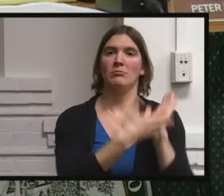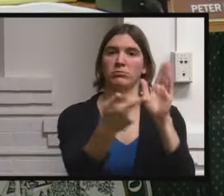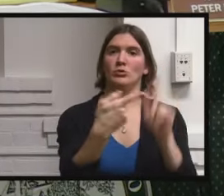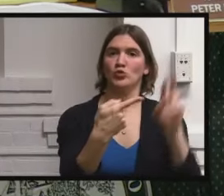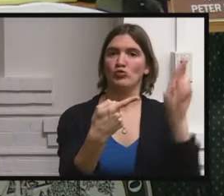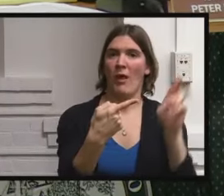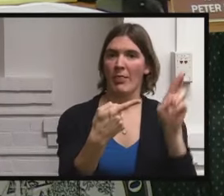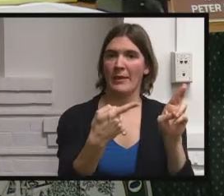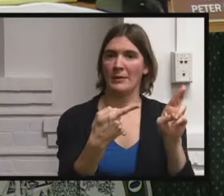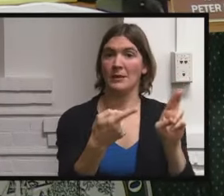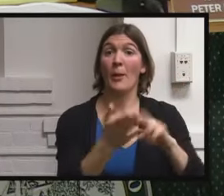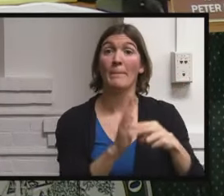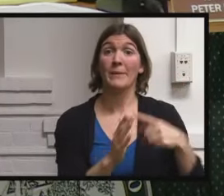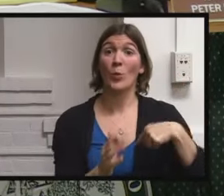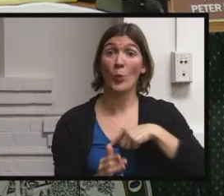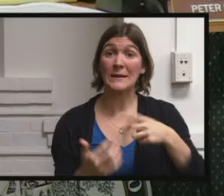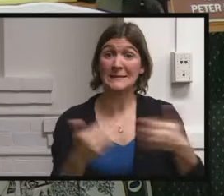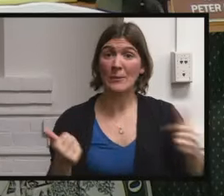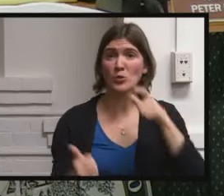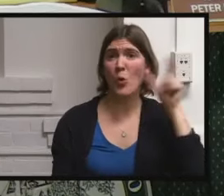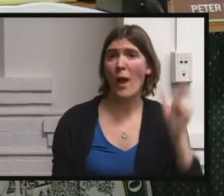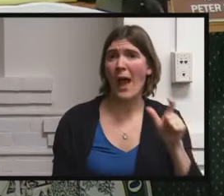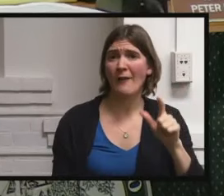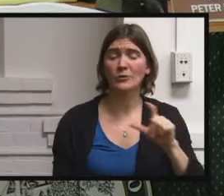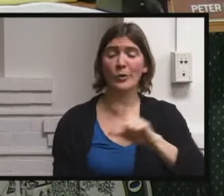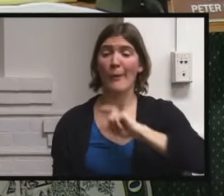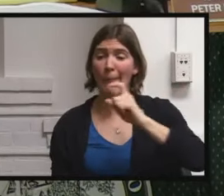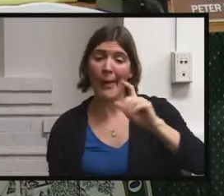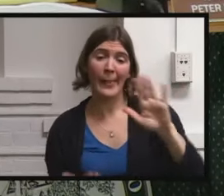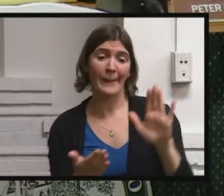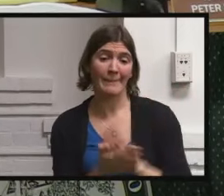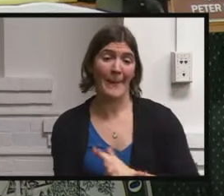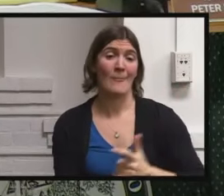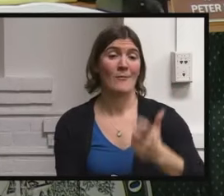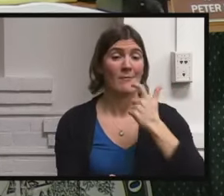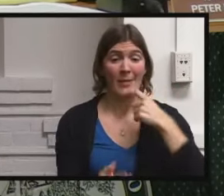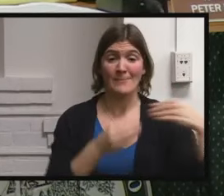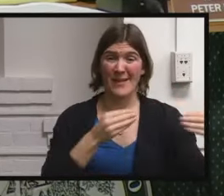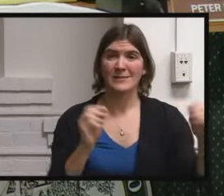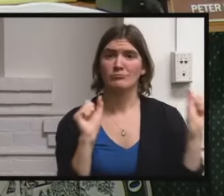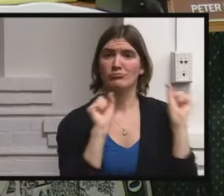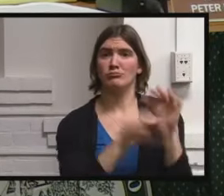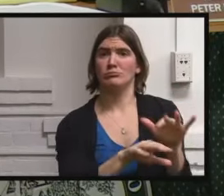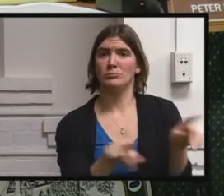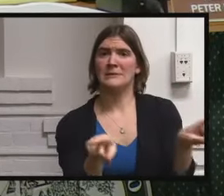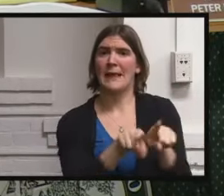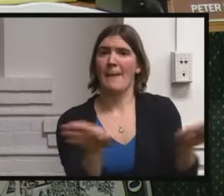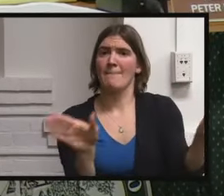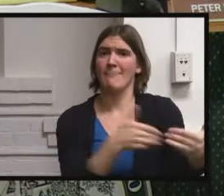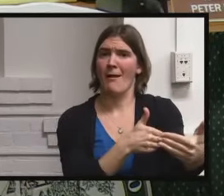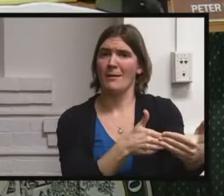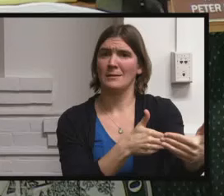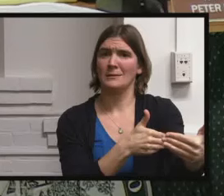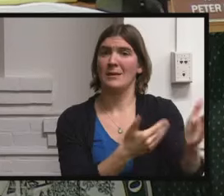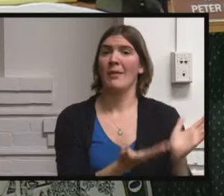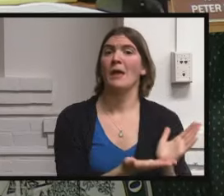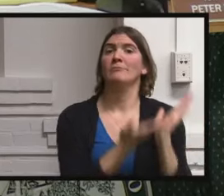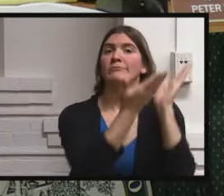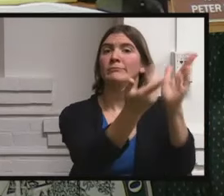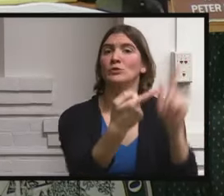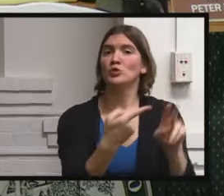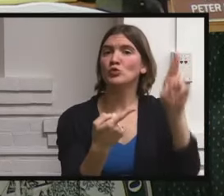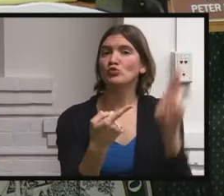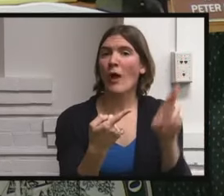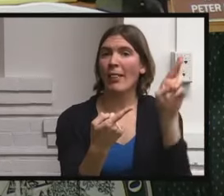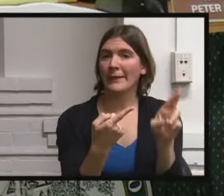recycling so that metal and glass and paper could all be commingled, and then not sending that to the Wyndham Solid Waste